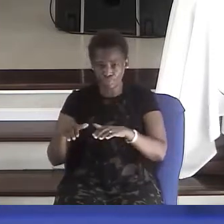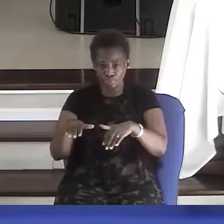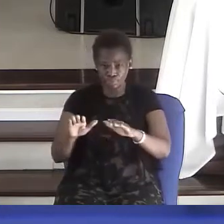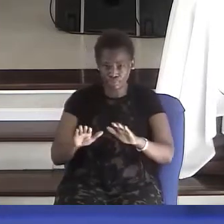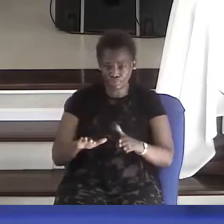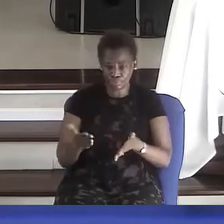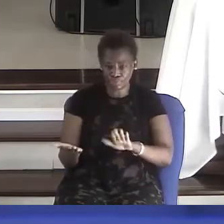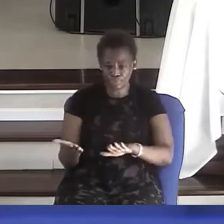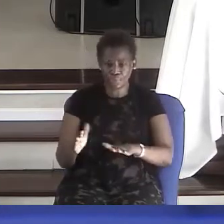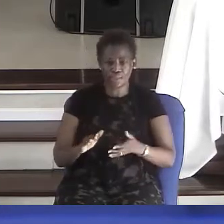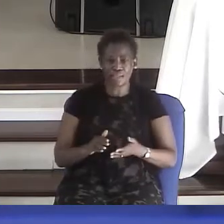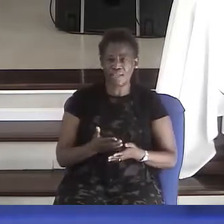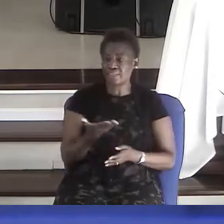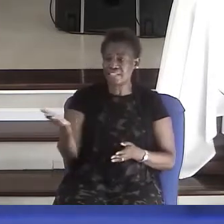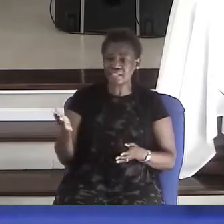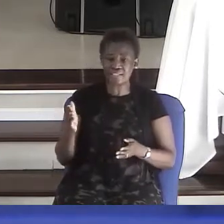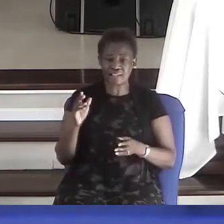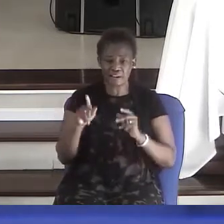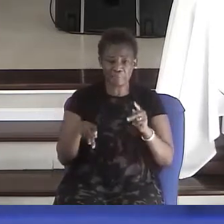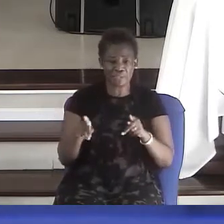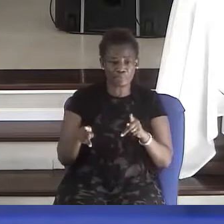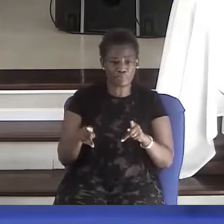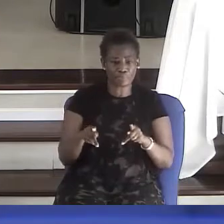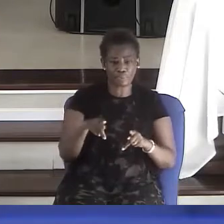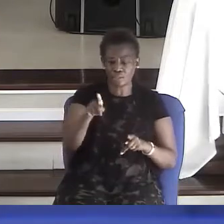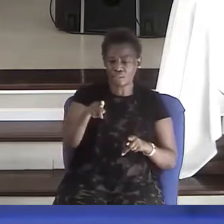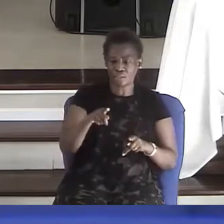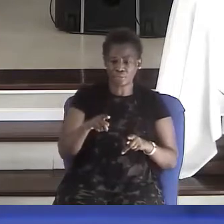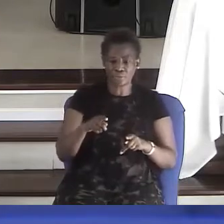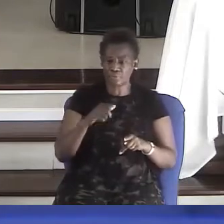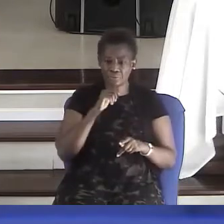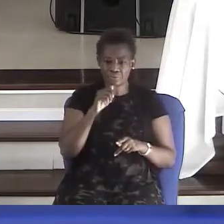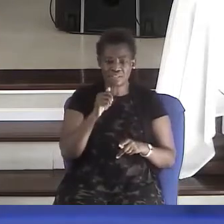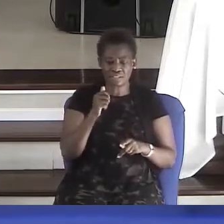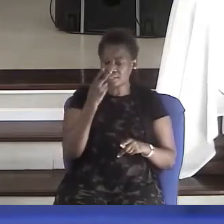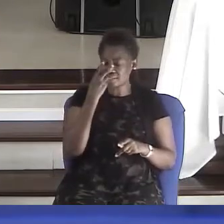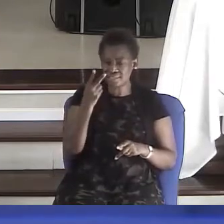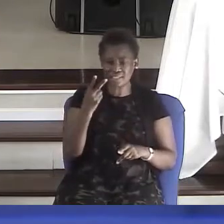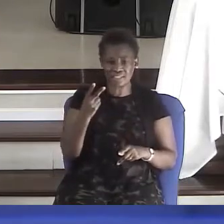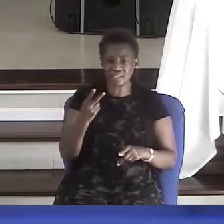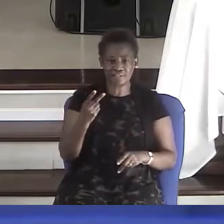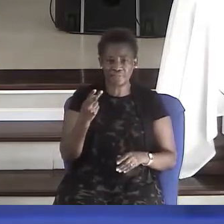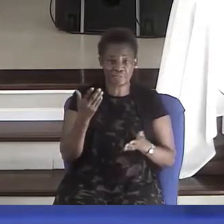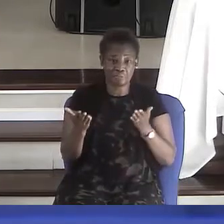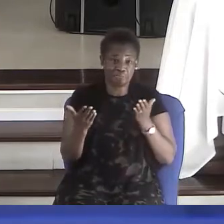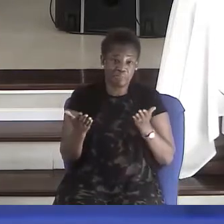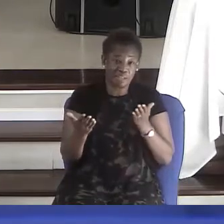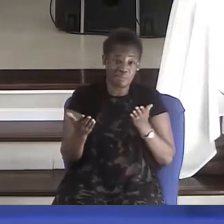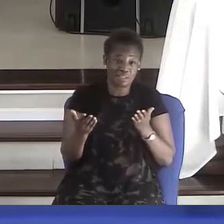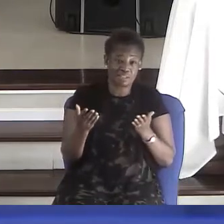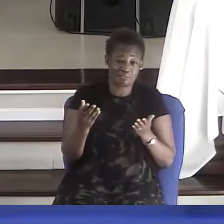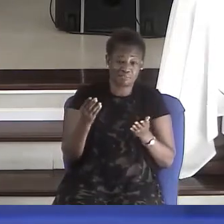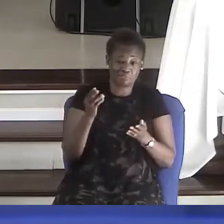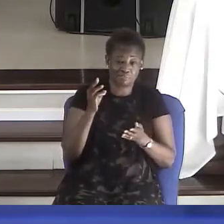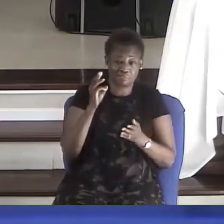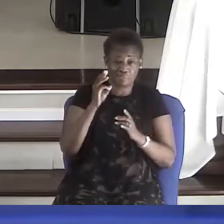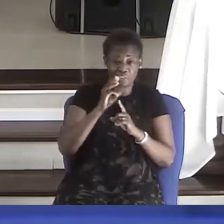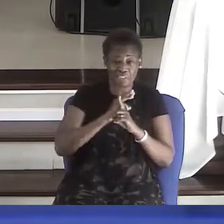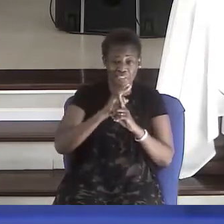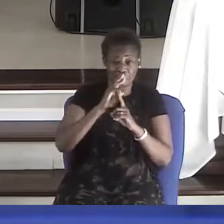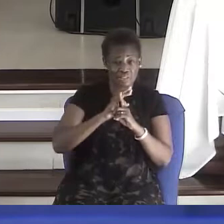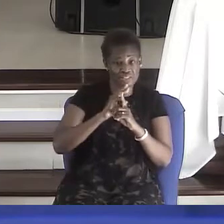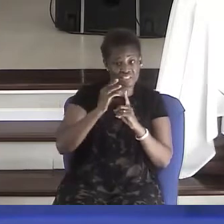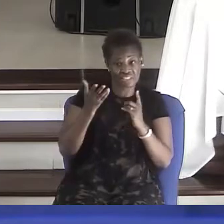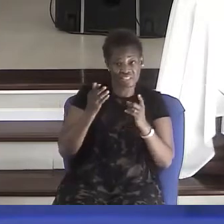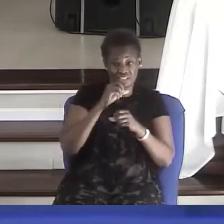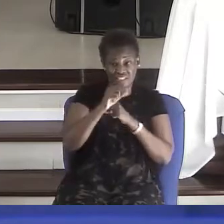year. Why? Because of the social distancing, or the, you know, we can't visit the hospitals and the homes like we